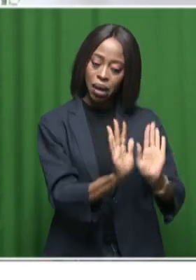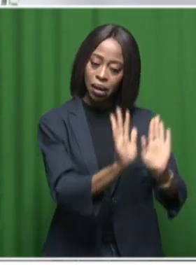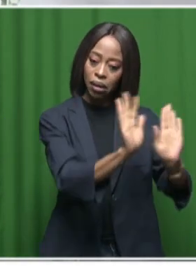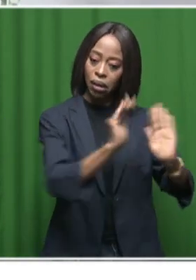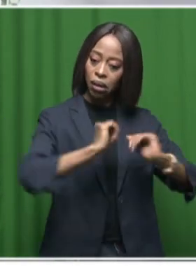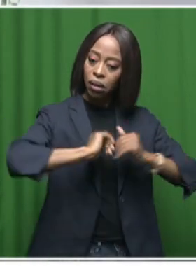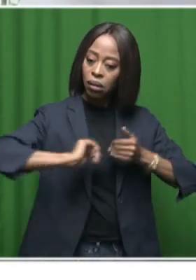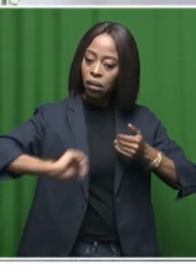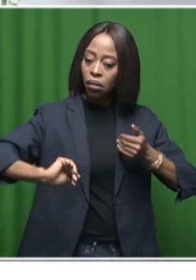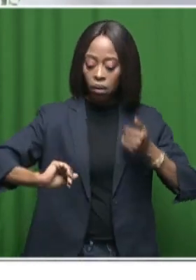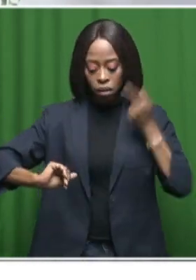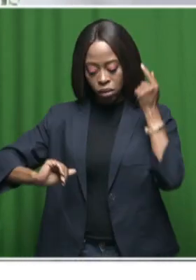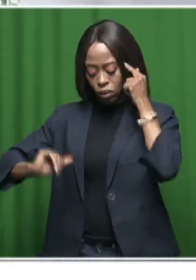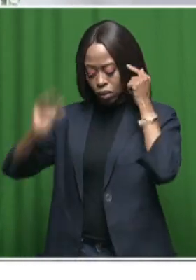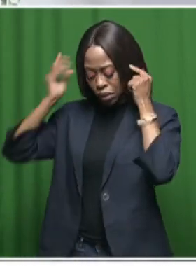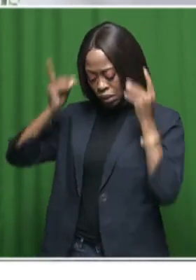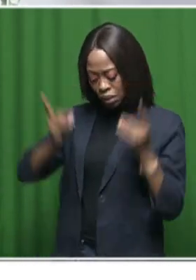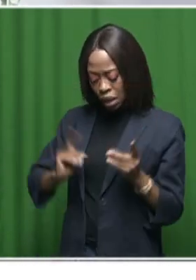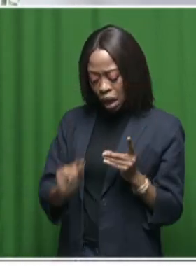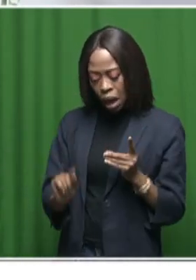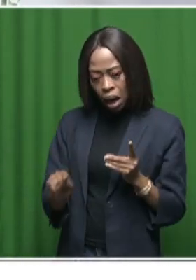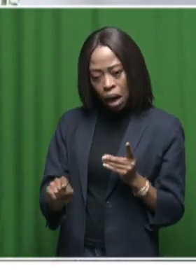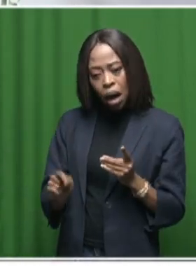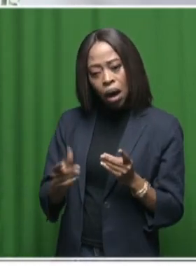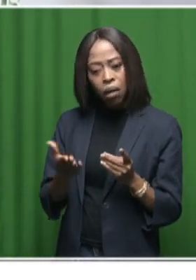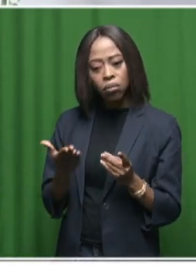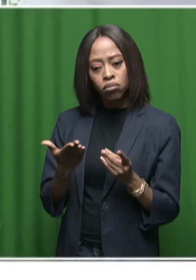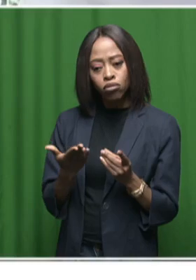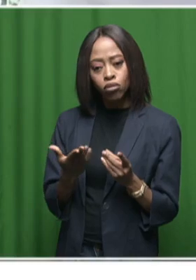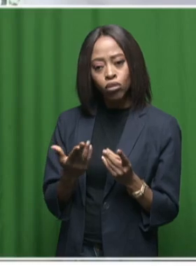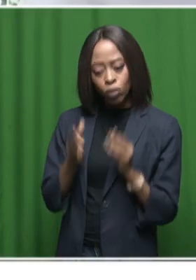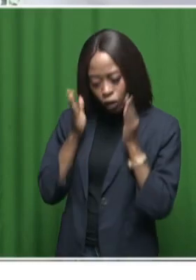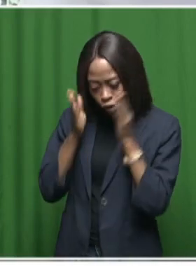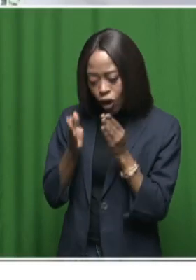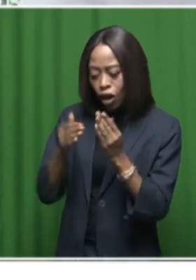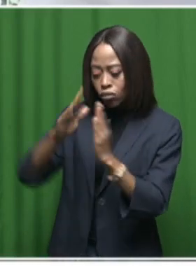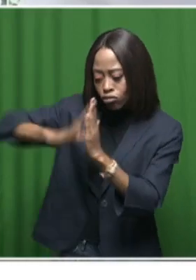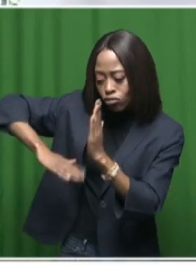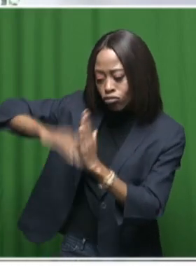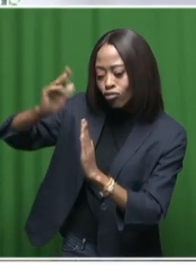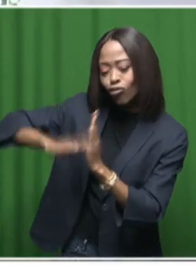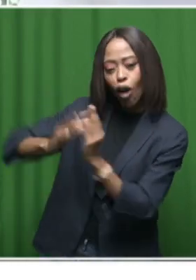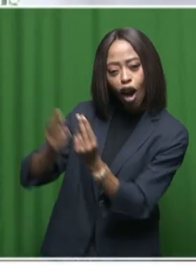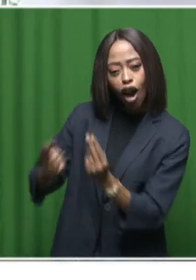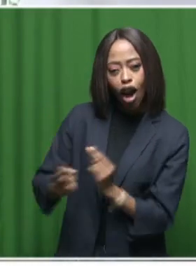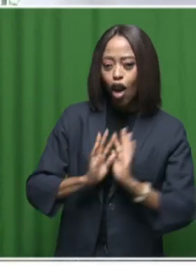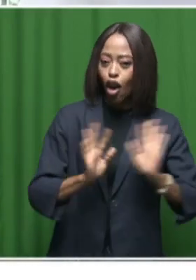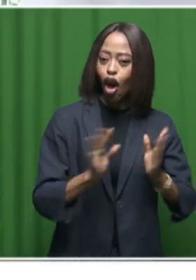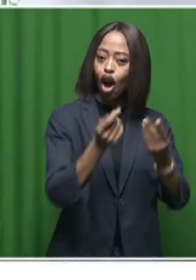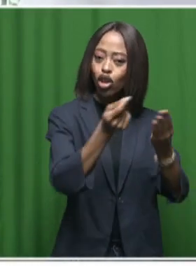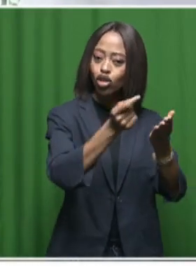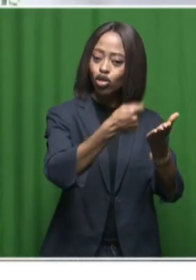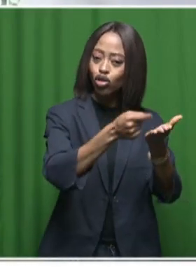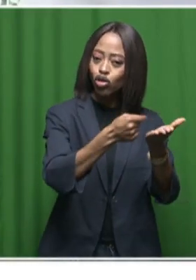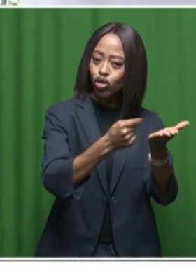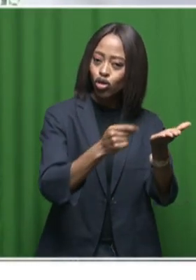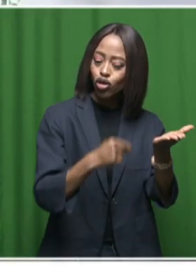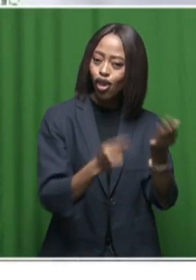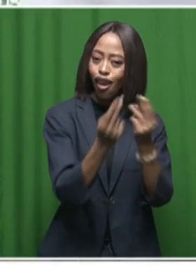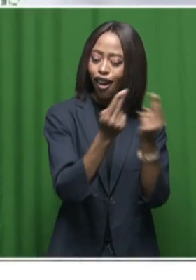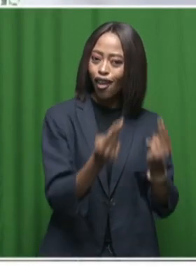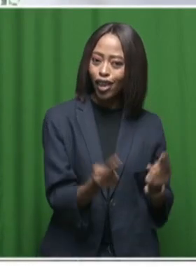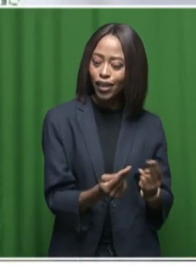but when did you decide to take the off-ramp and incorporate it in your work? Well, no, very early.